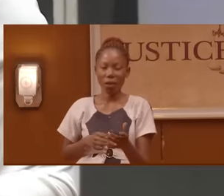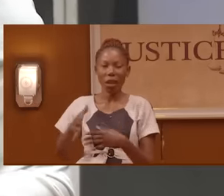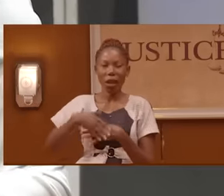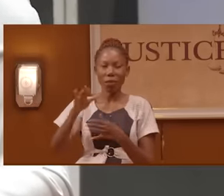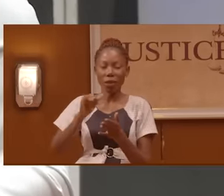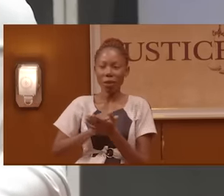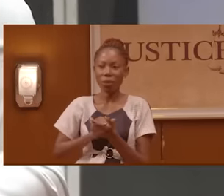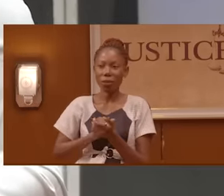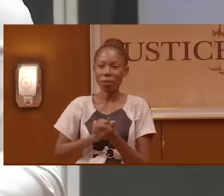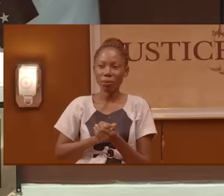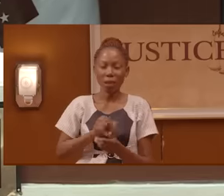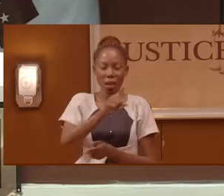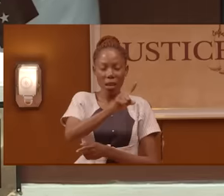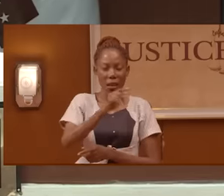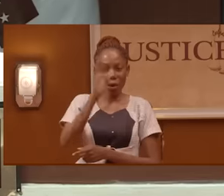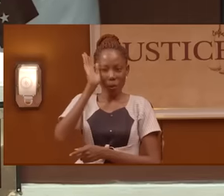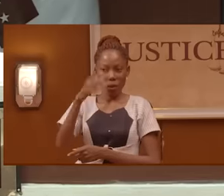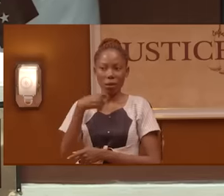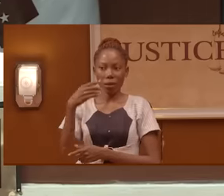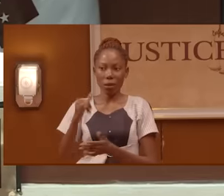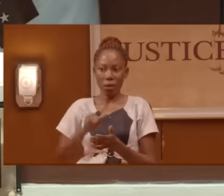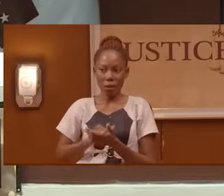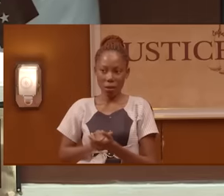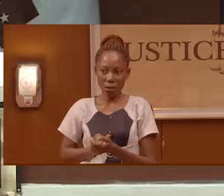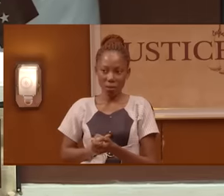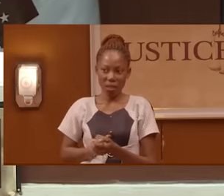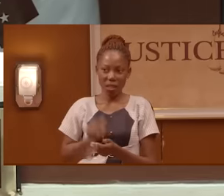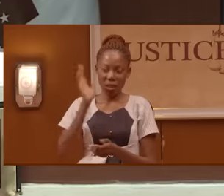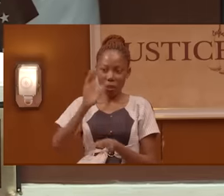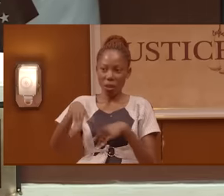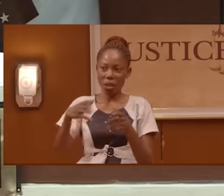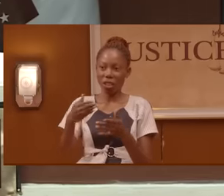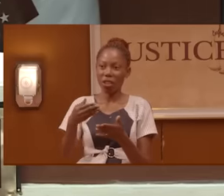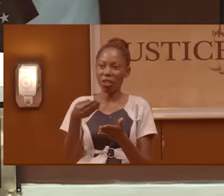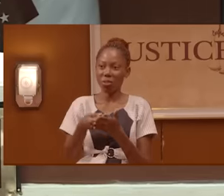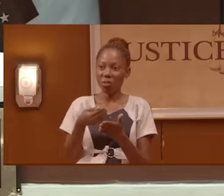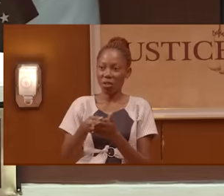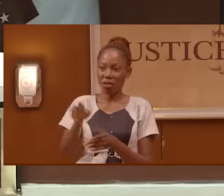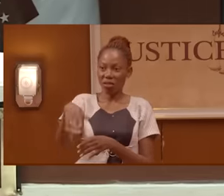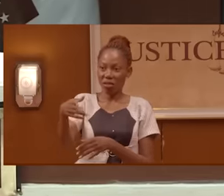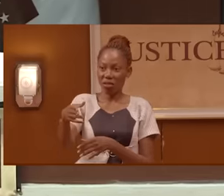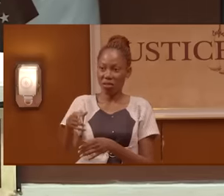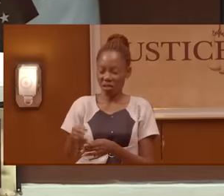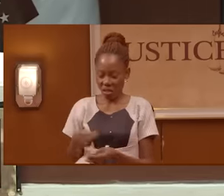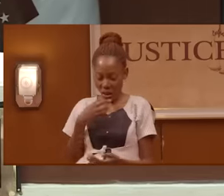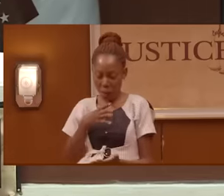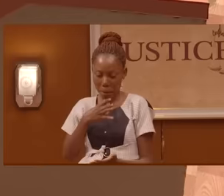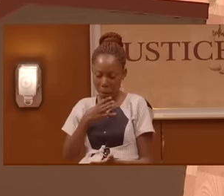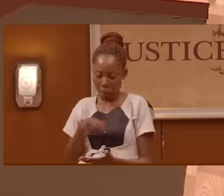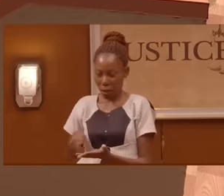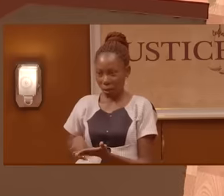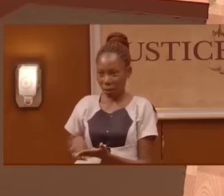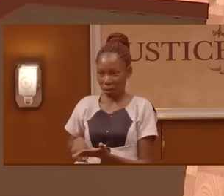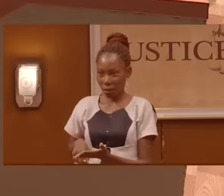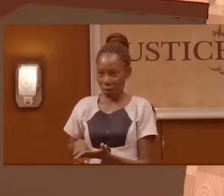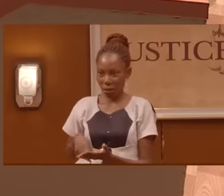after that, you will not be like, when is going? He will give money to me. He said, this is mommy's own. He will give the